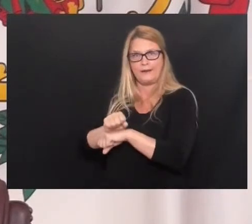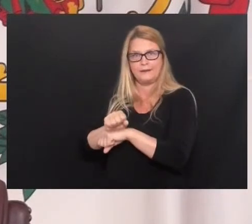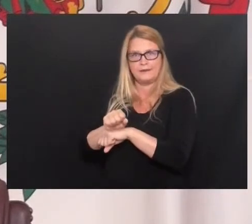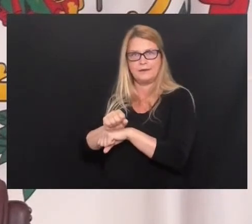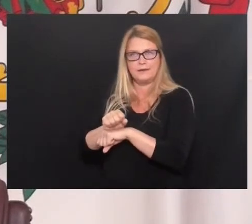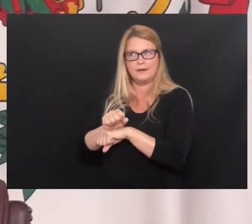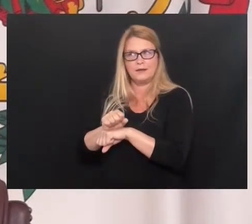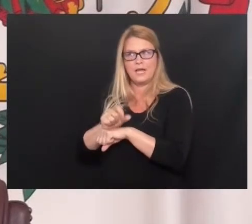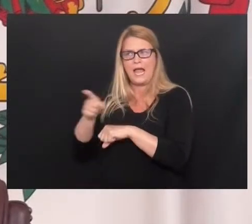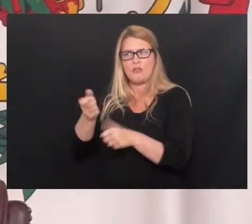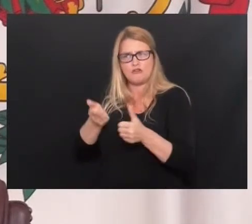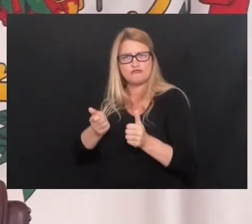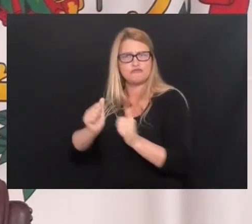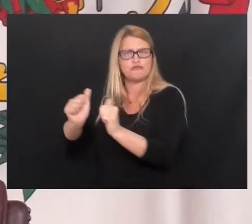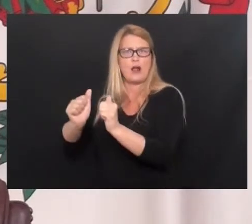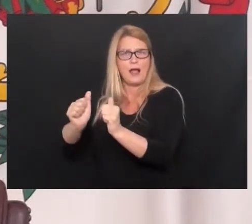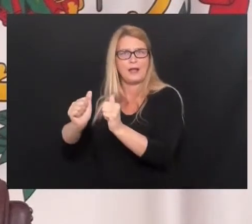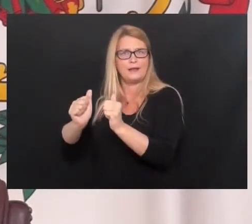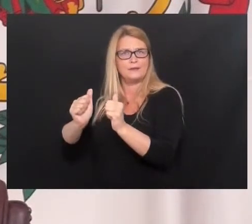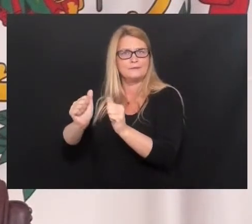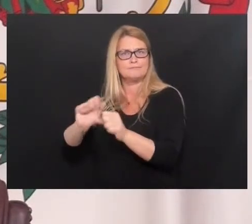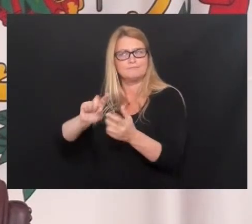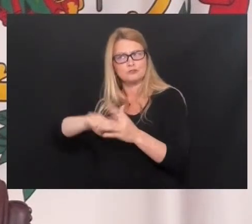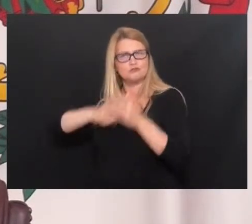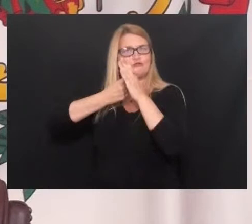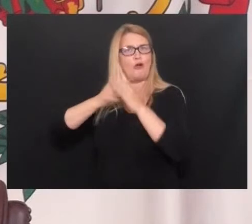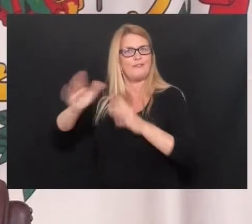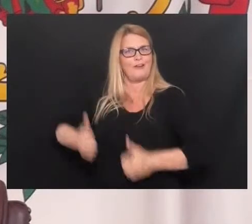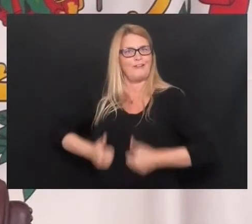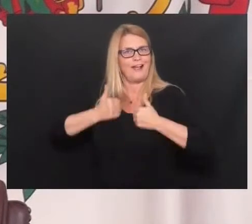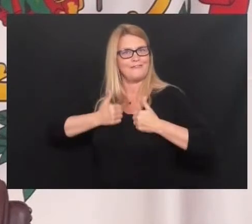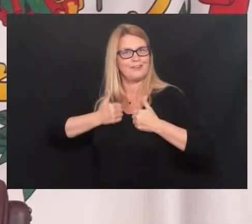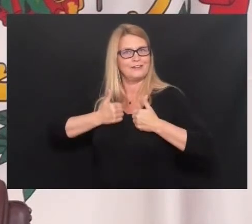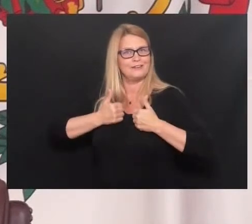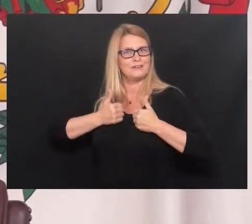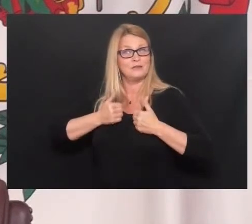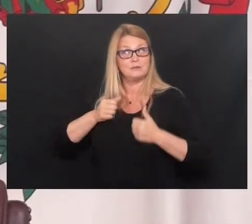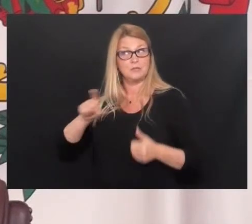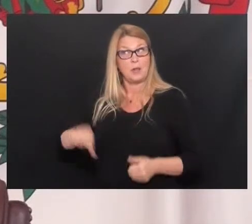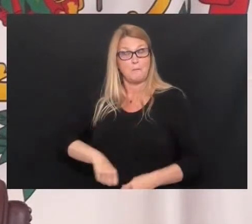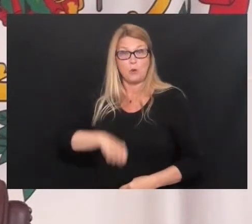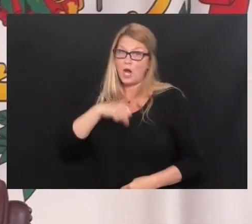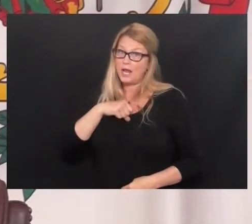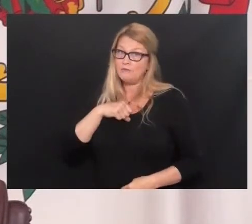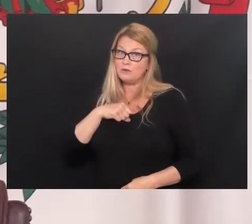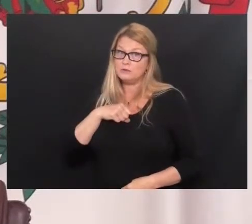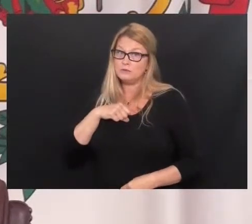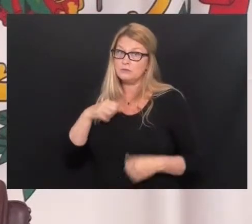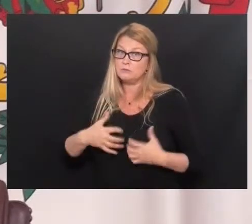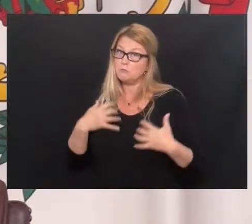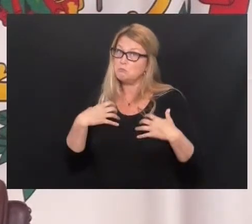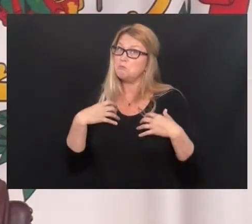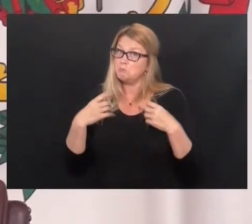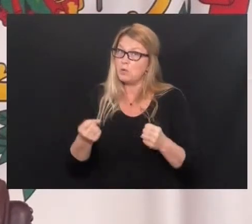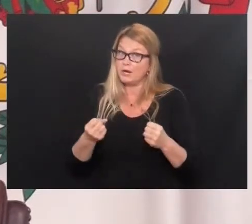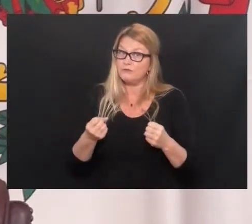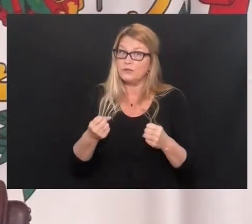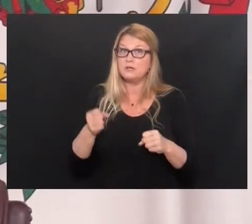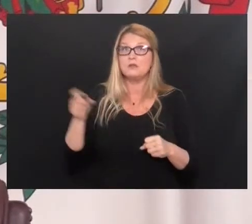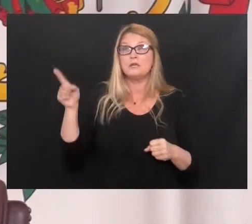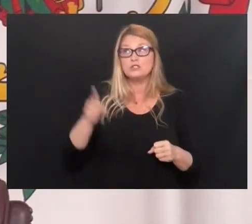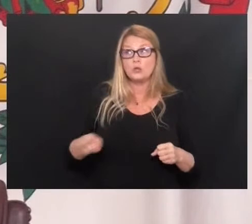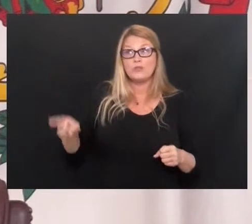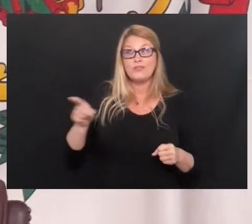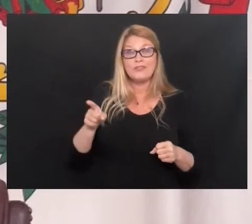these kids are trying to get on their way, but they're afraid. And I need all of your help to